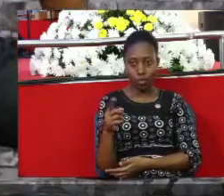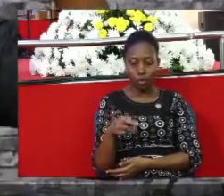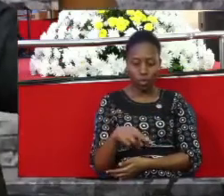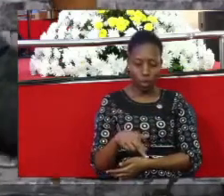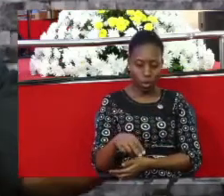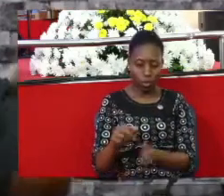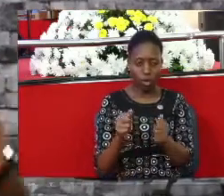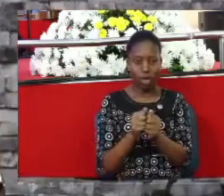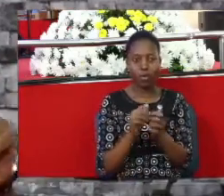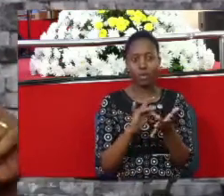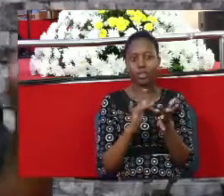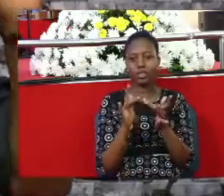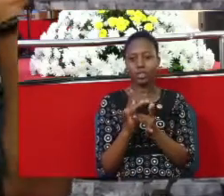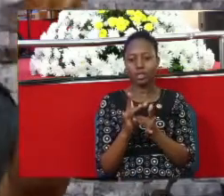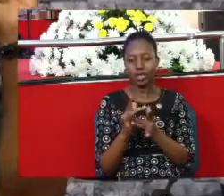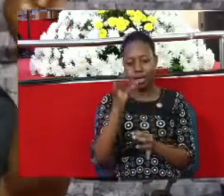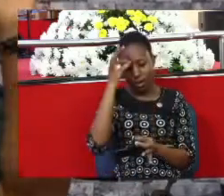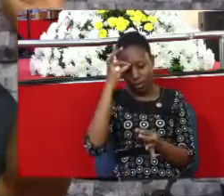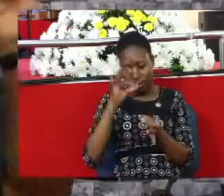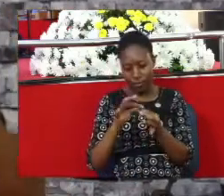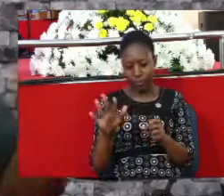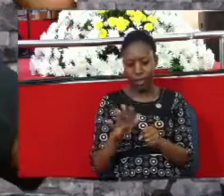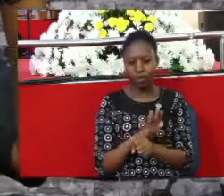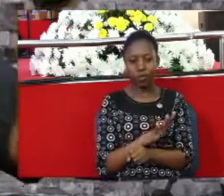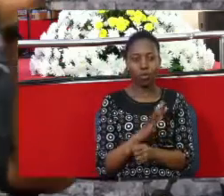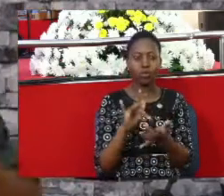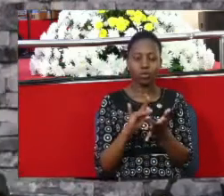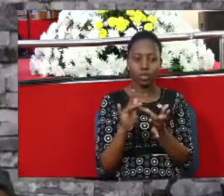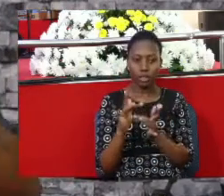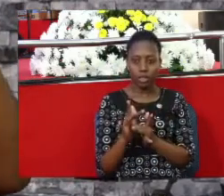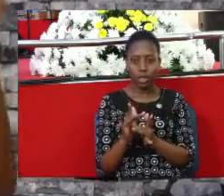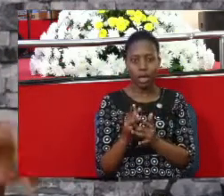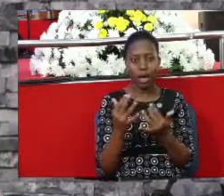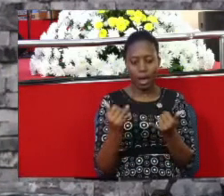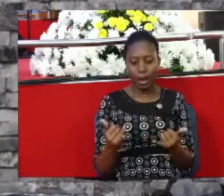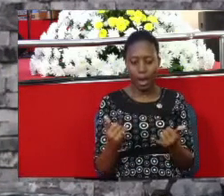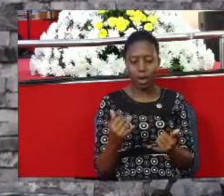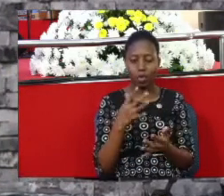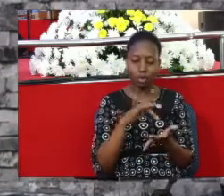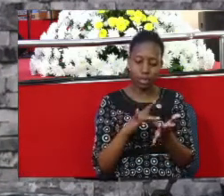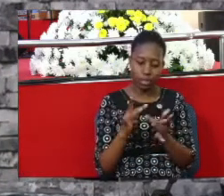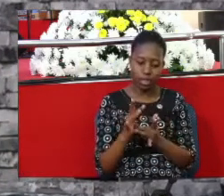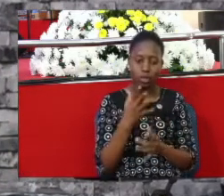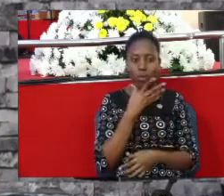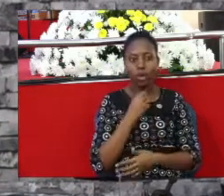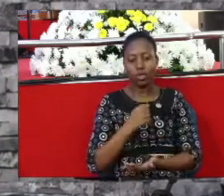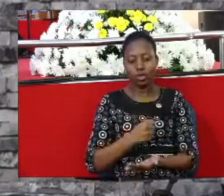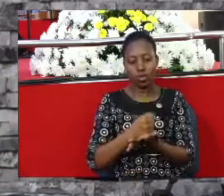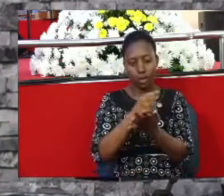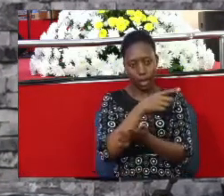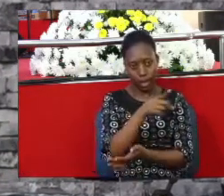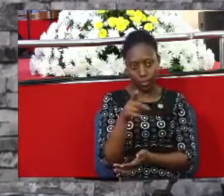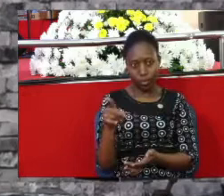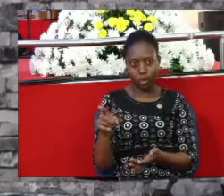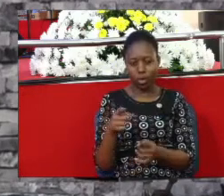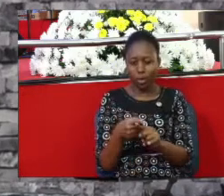Jesus. You are faithful to him and he wants to help you. He wants to sort you out, but you have never asked. Or when you ask